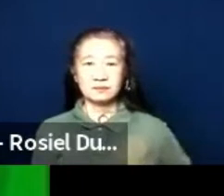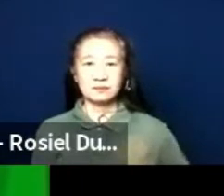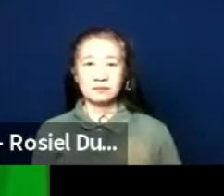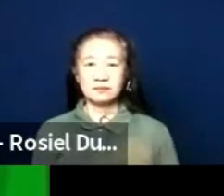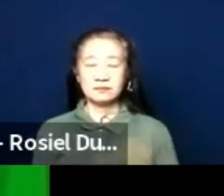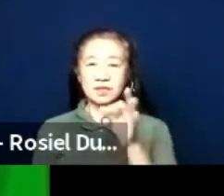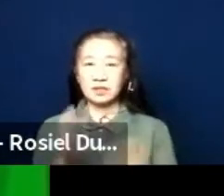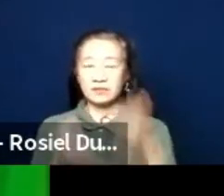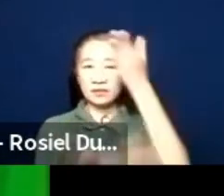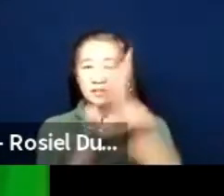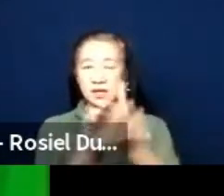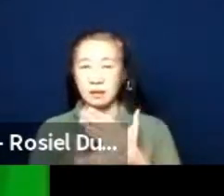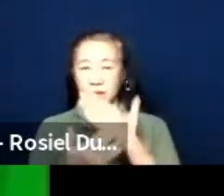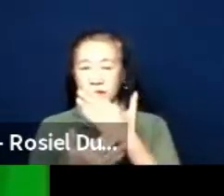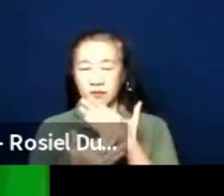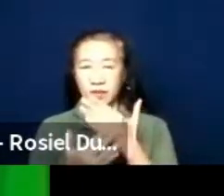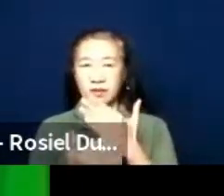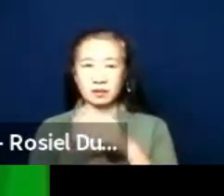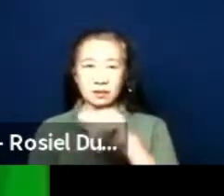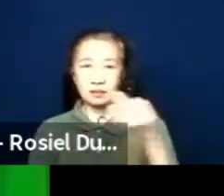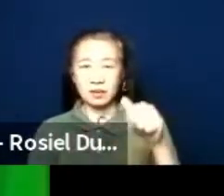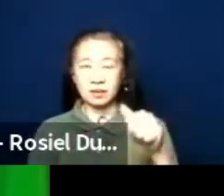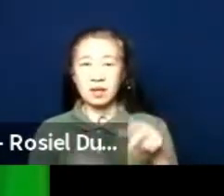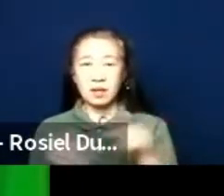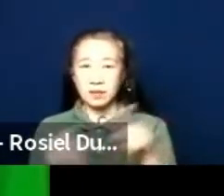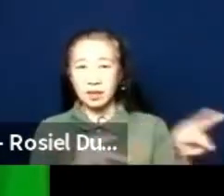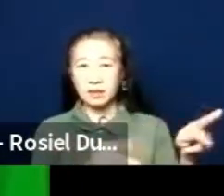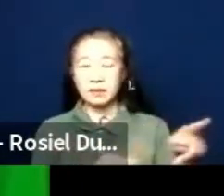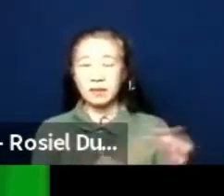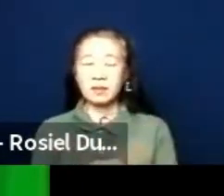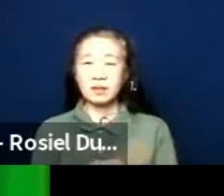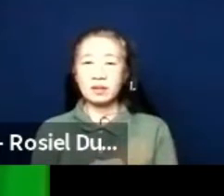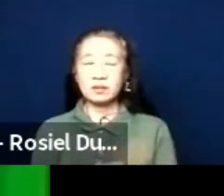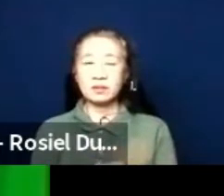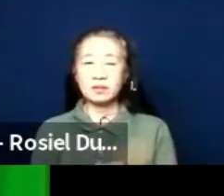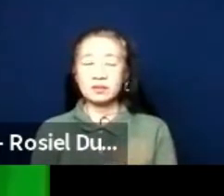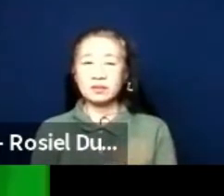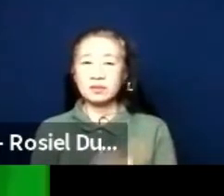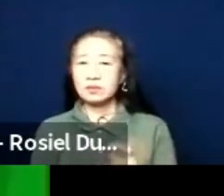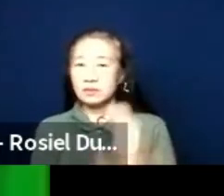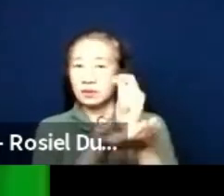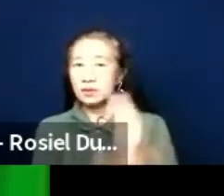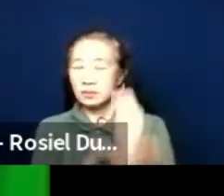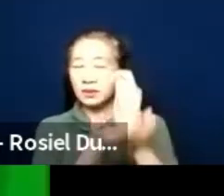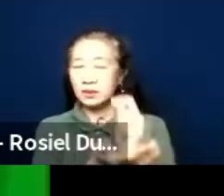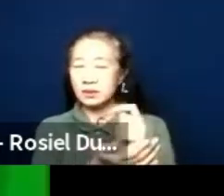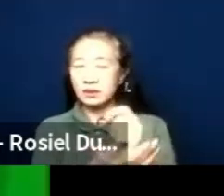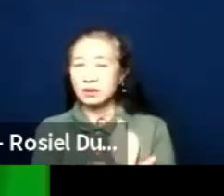If they stop breathing at any point, prepare to treat someone who is unresponsive and not breathing, monitoring their level of